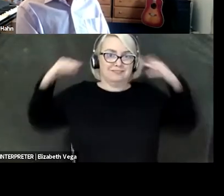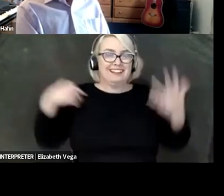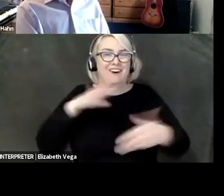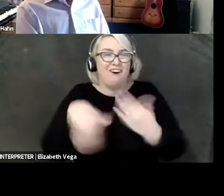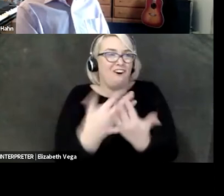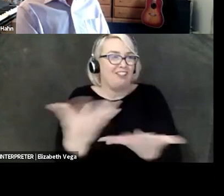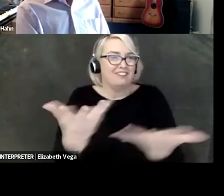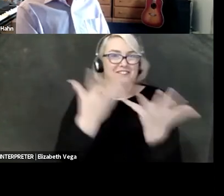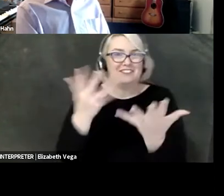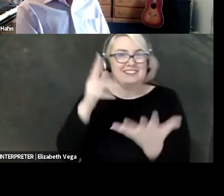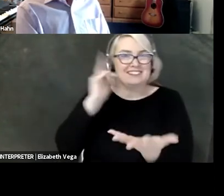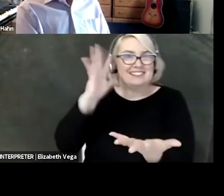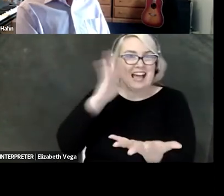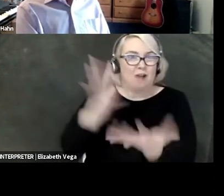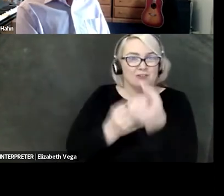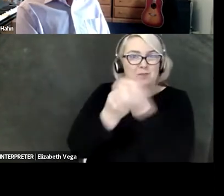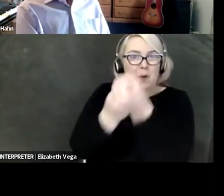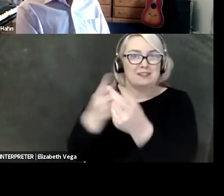know, we're looking at,